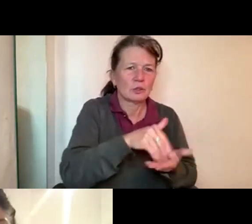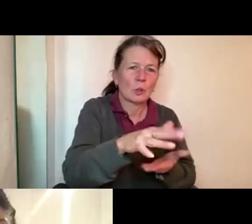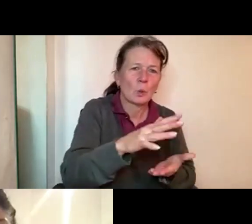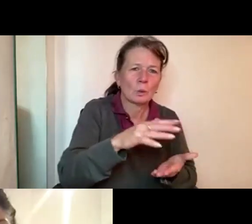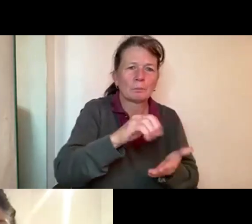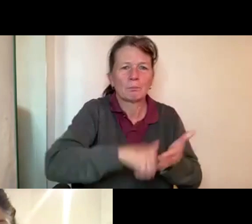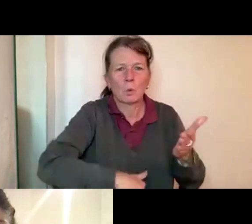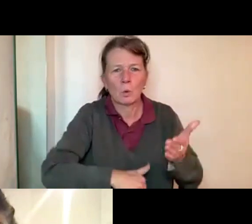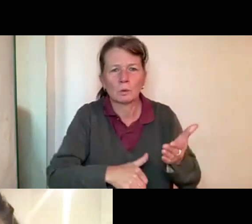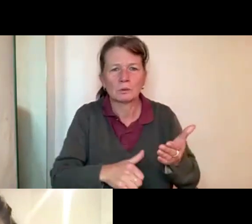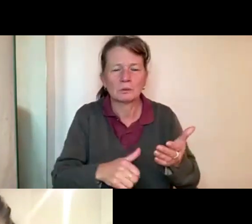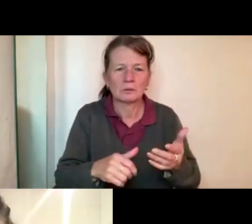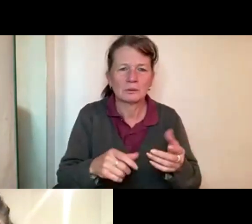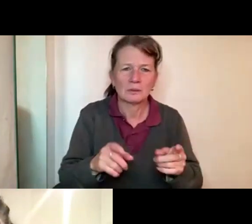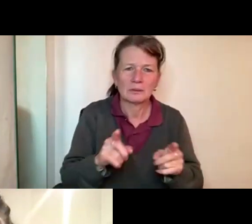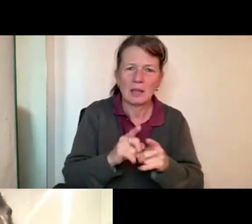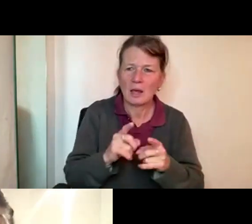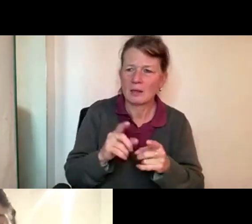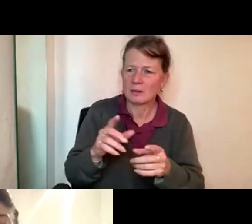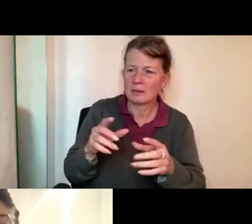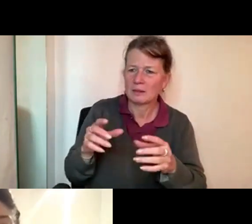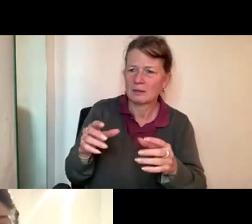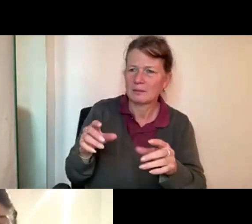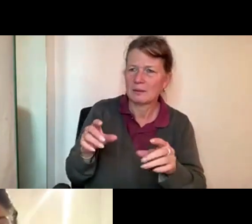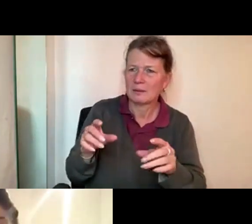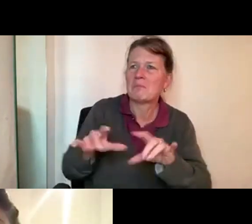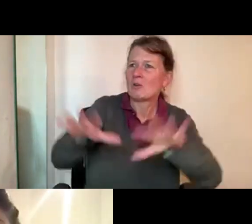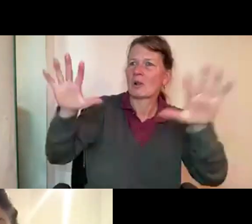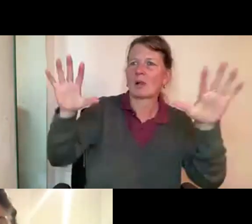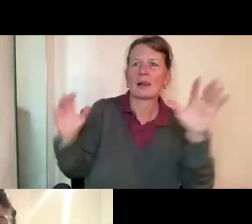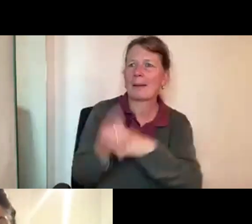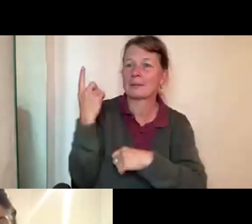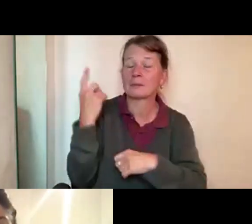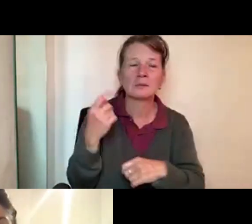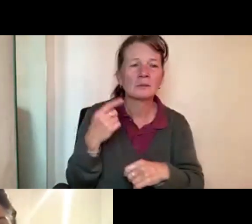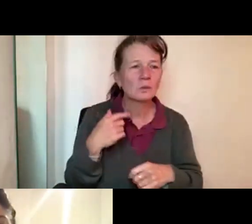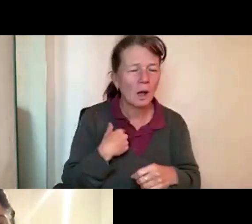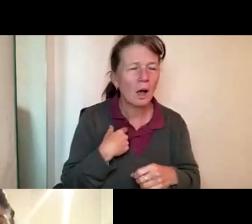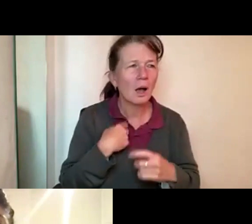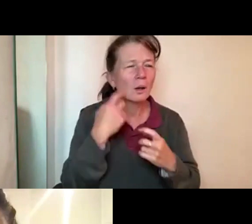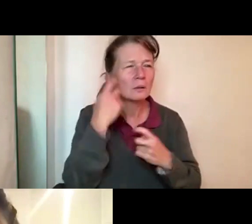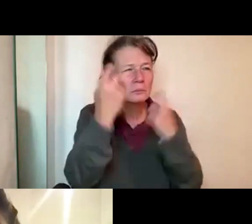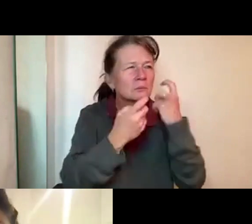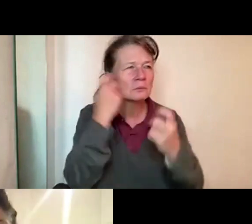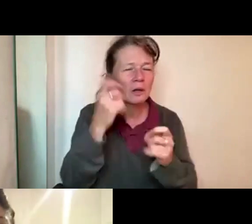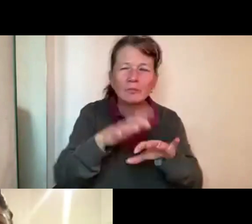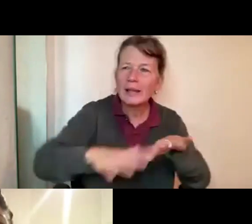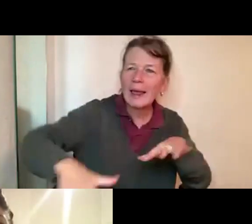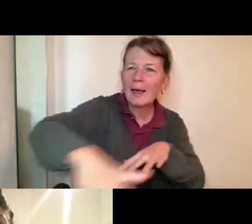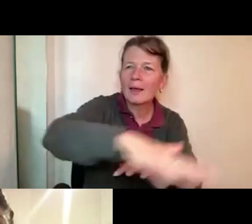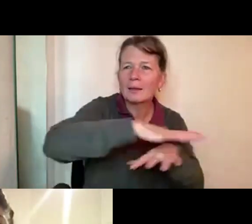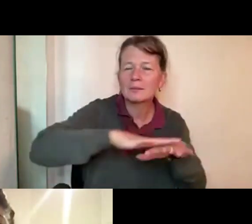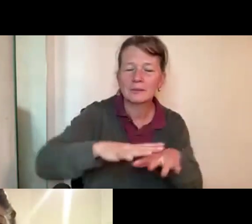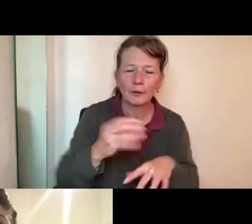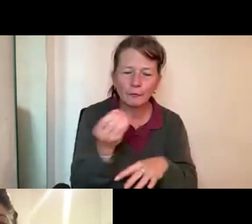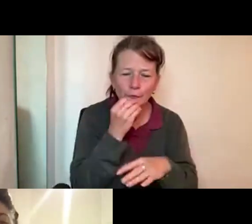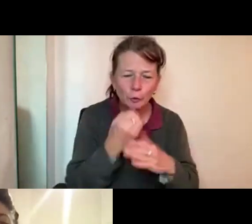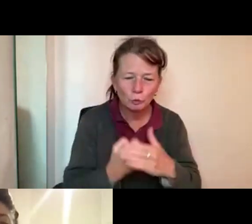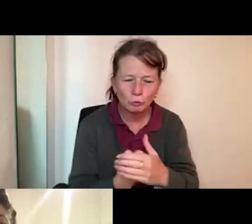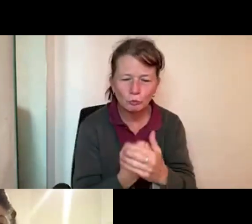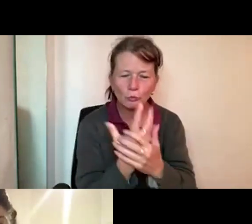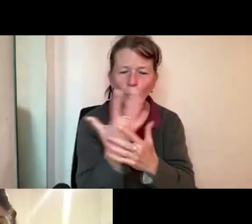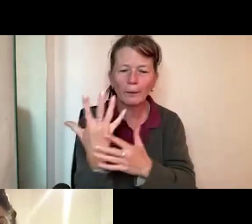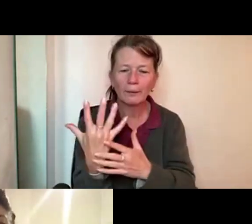Israel where miracle happens, I guess. So I kept on thinking of the land and food growing, and what